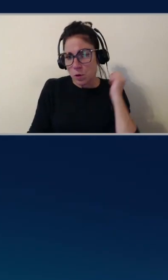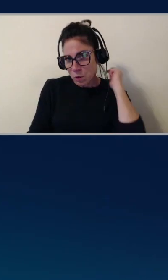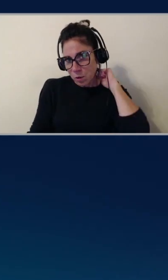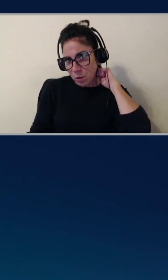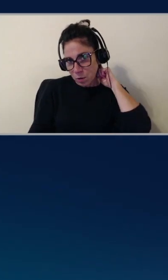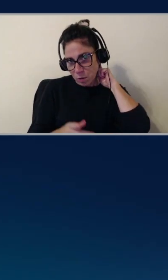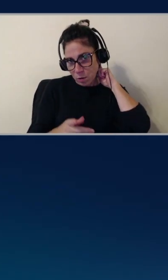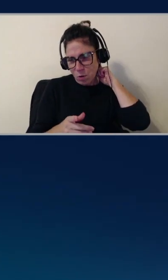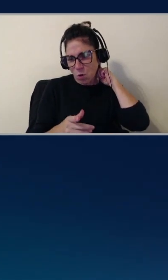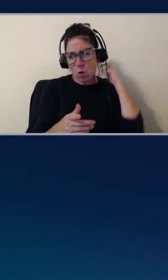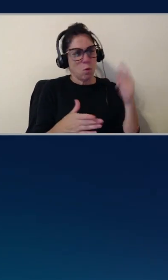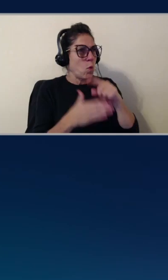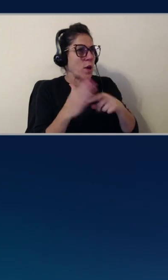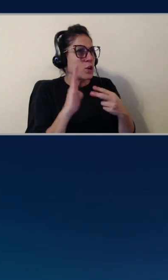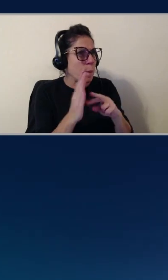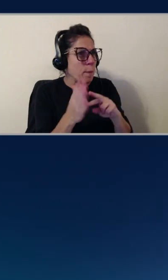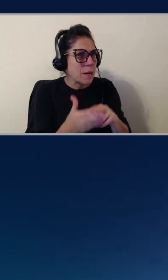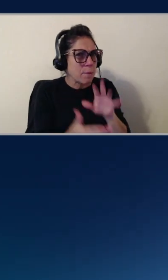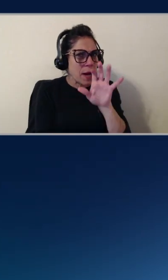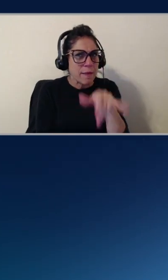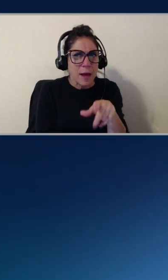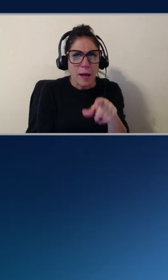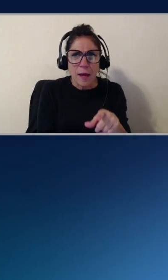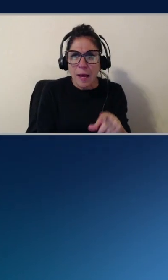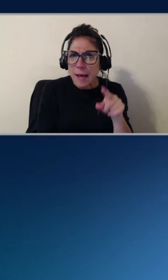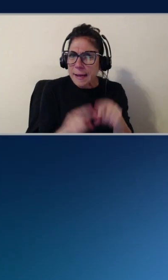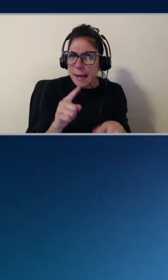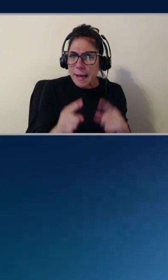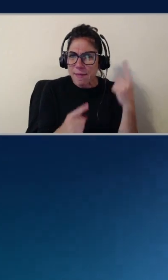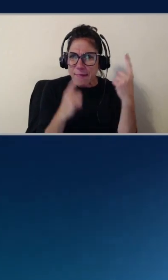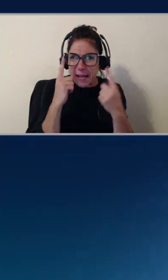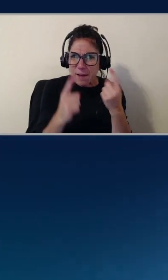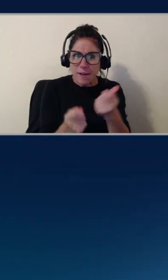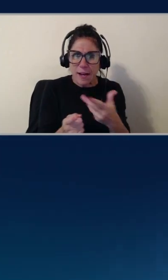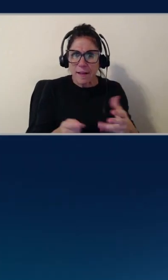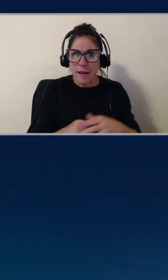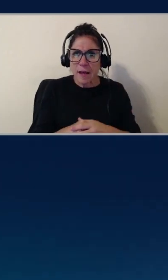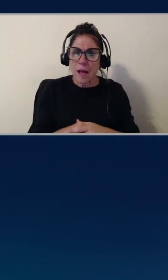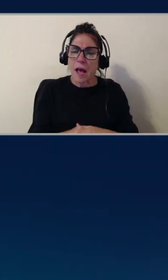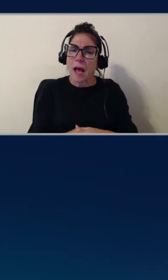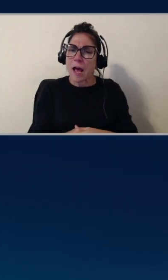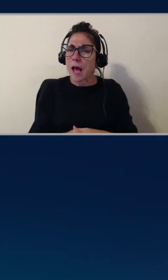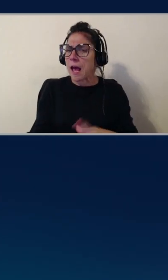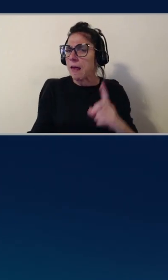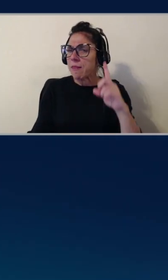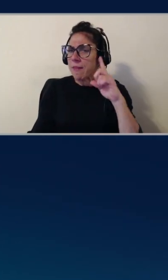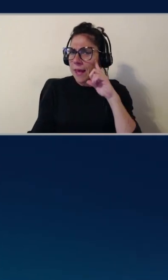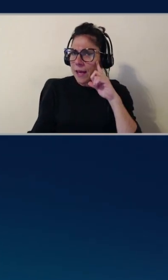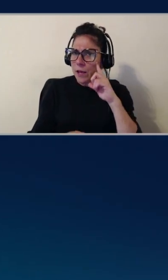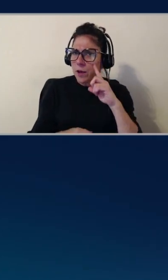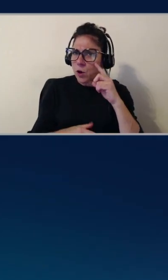Whatever do you mean? I couldn't think of anything out there. Huh. And I think what